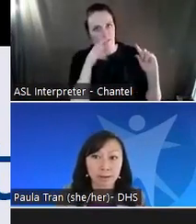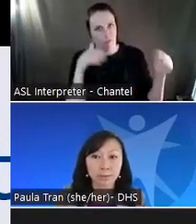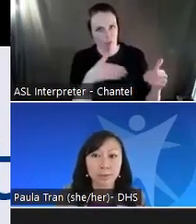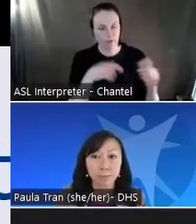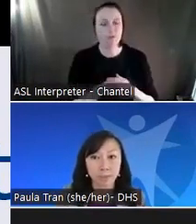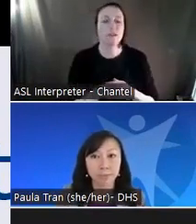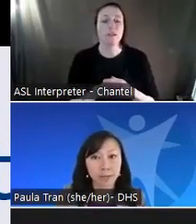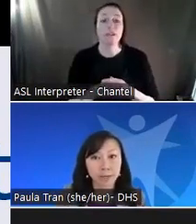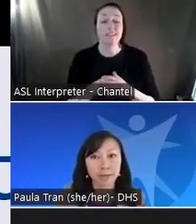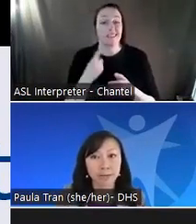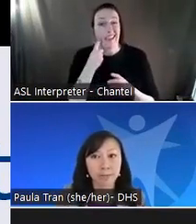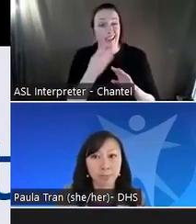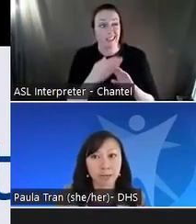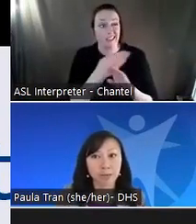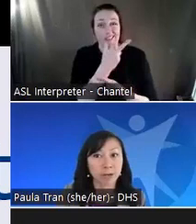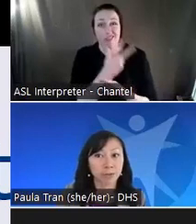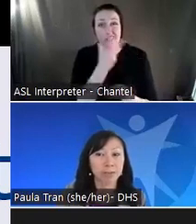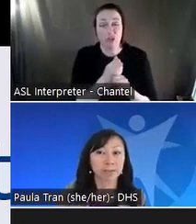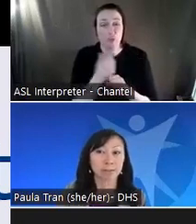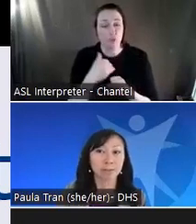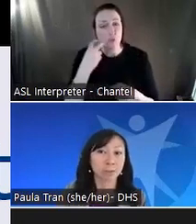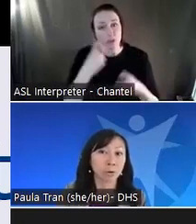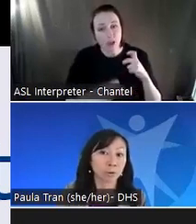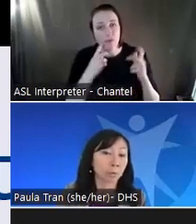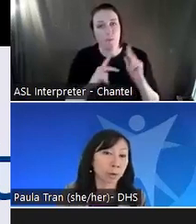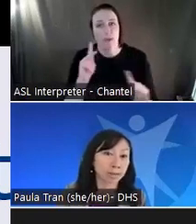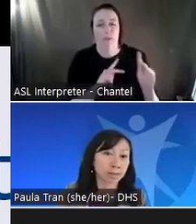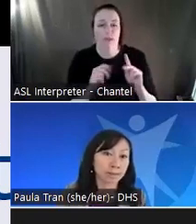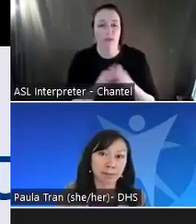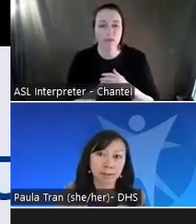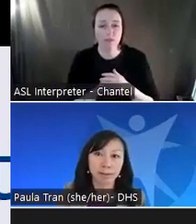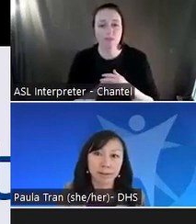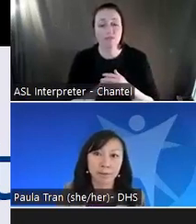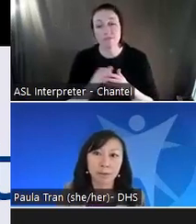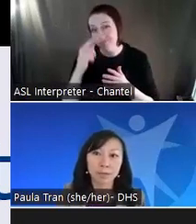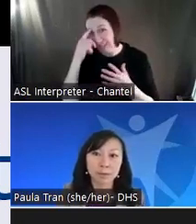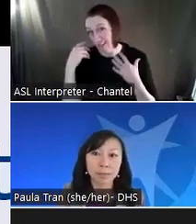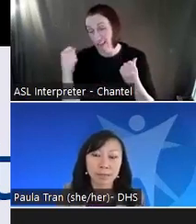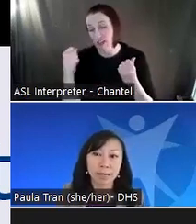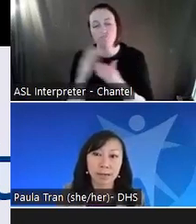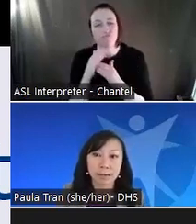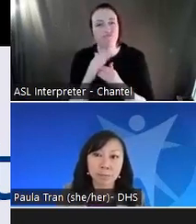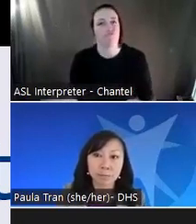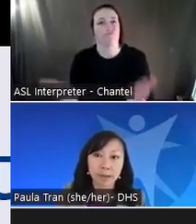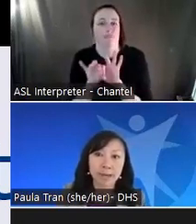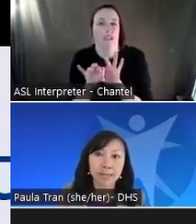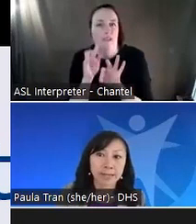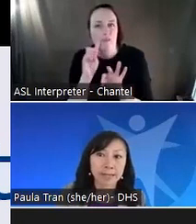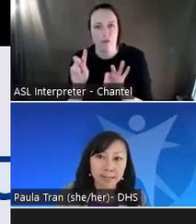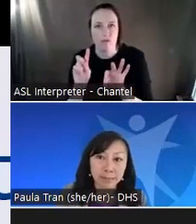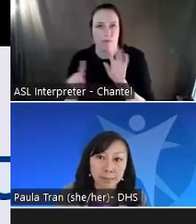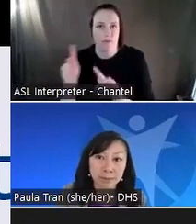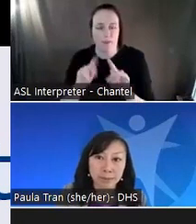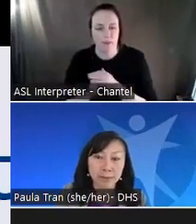and the governor's budget recognizes that behavioral health is essential to overall wellness. Governor Evers has